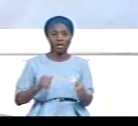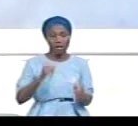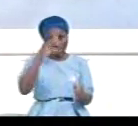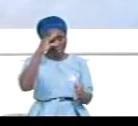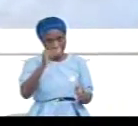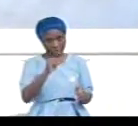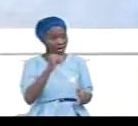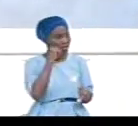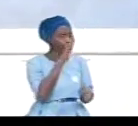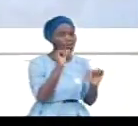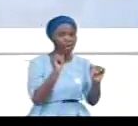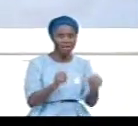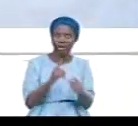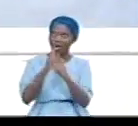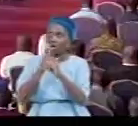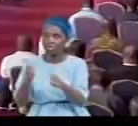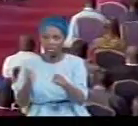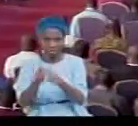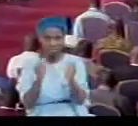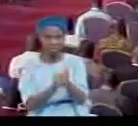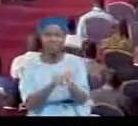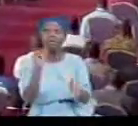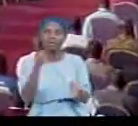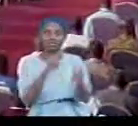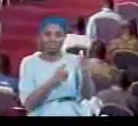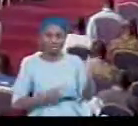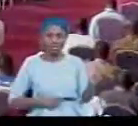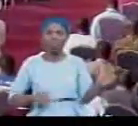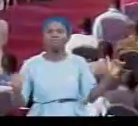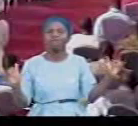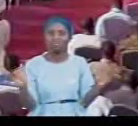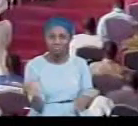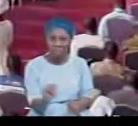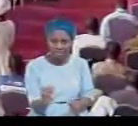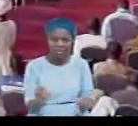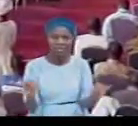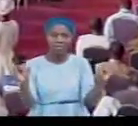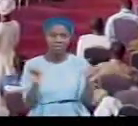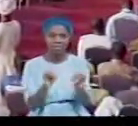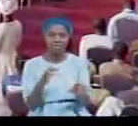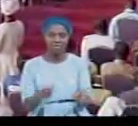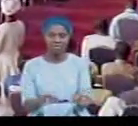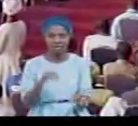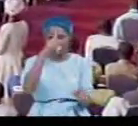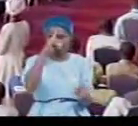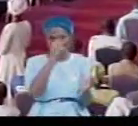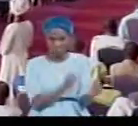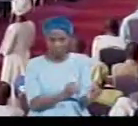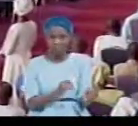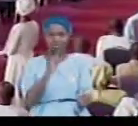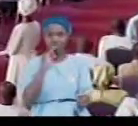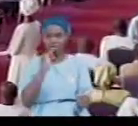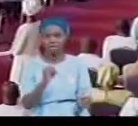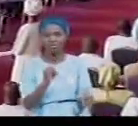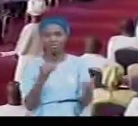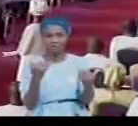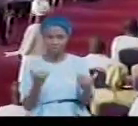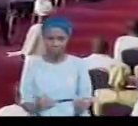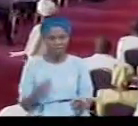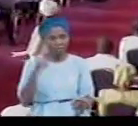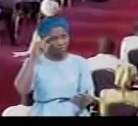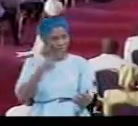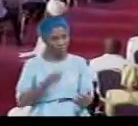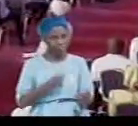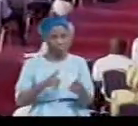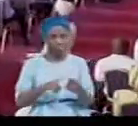The same measure of faith available for us to be healed or to be delivered. You